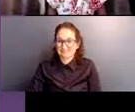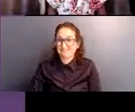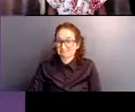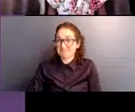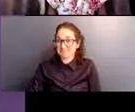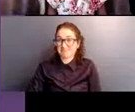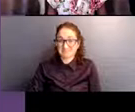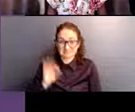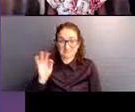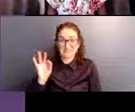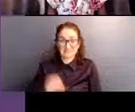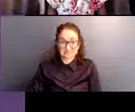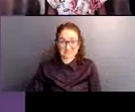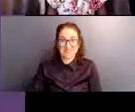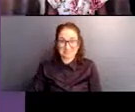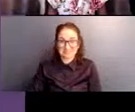Okay.